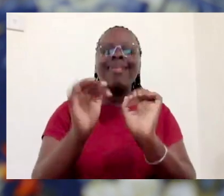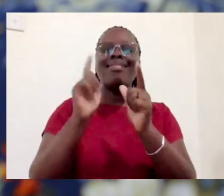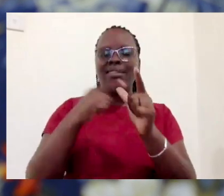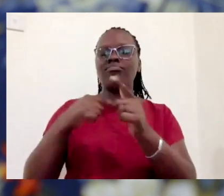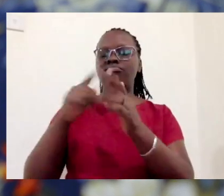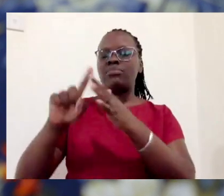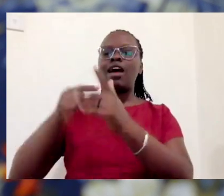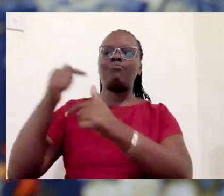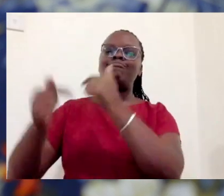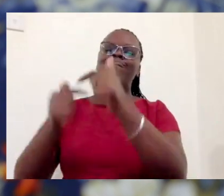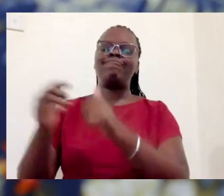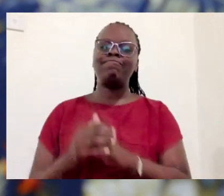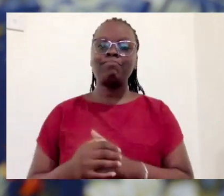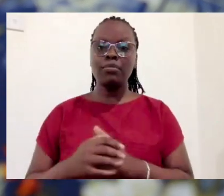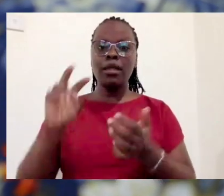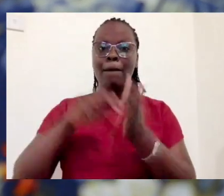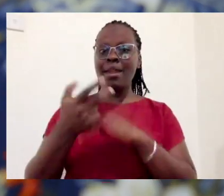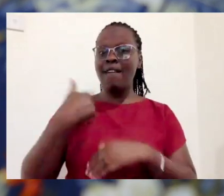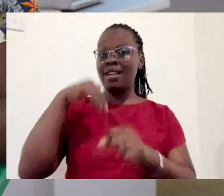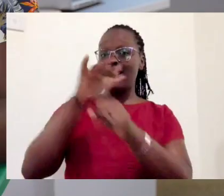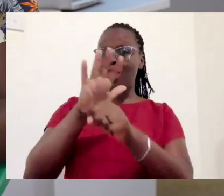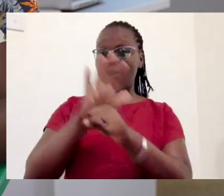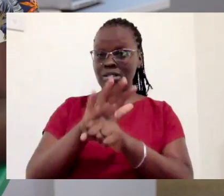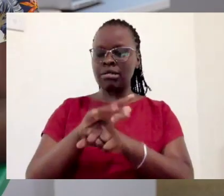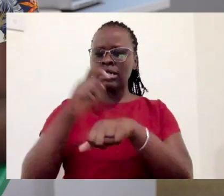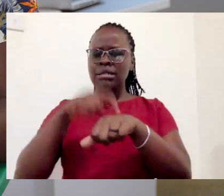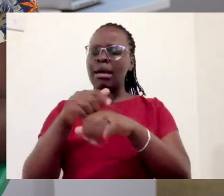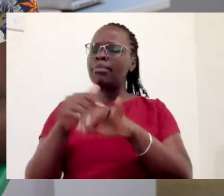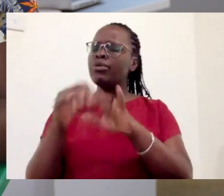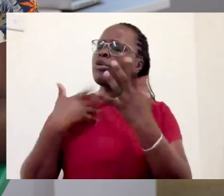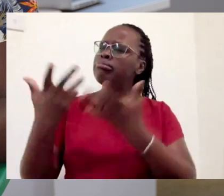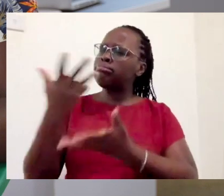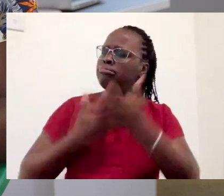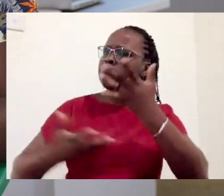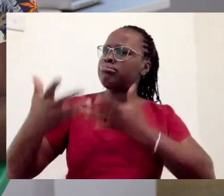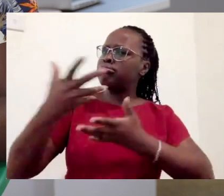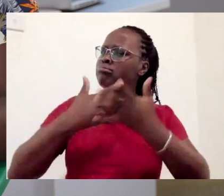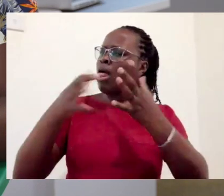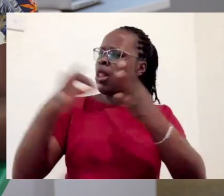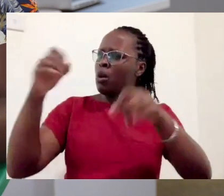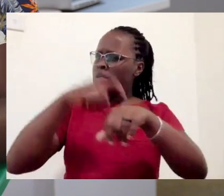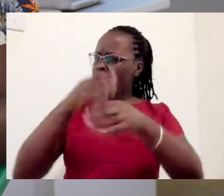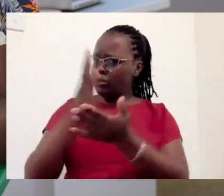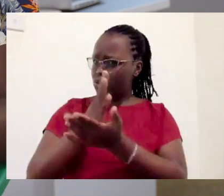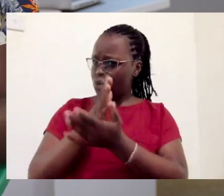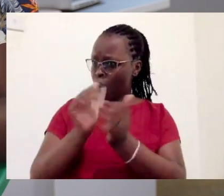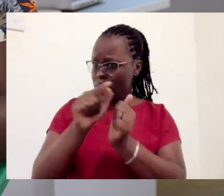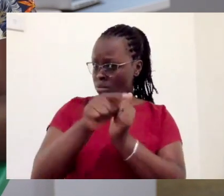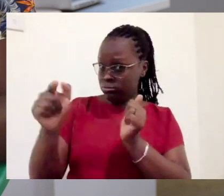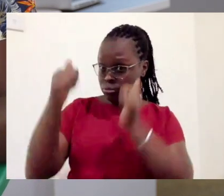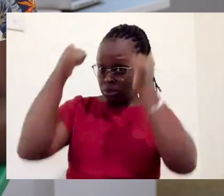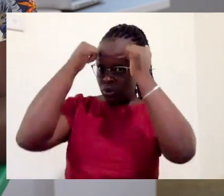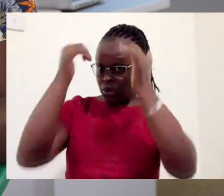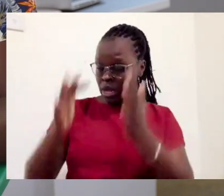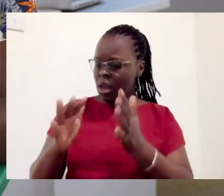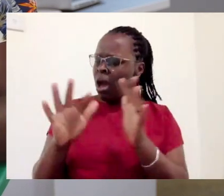and still get to catch up with the rest. Obviously, you spend a lot of time with some of these learners. What kind of growth